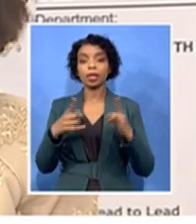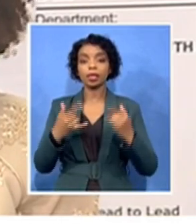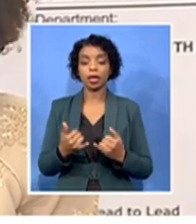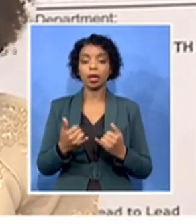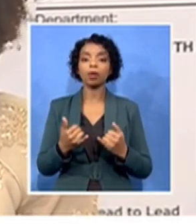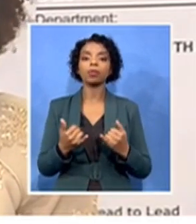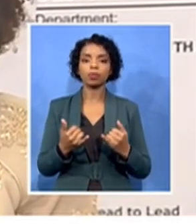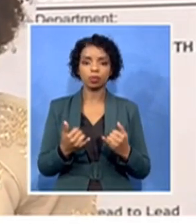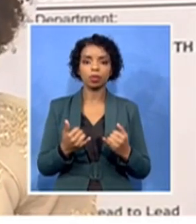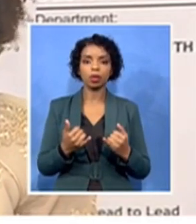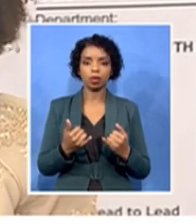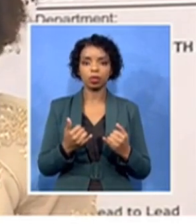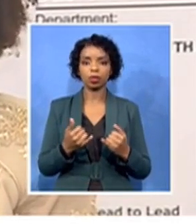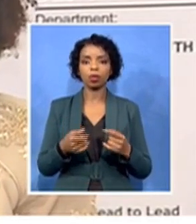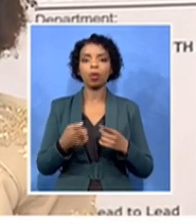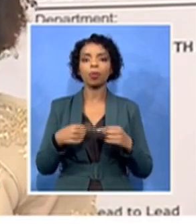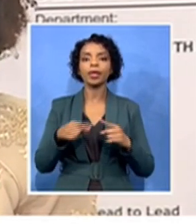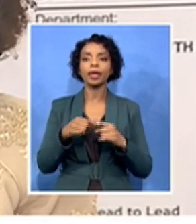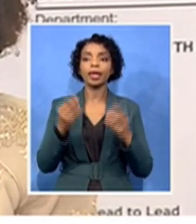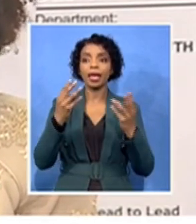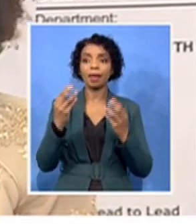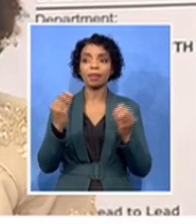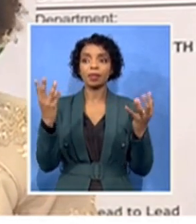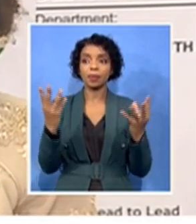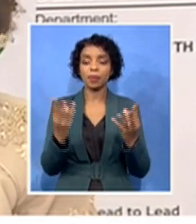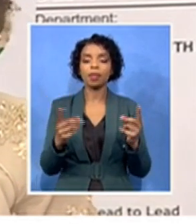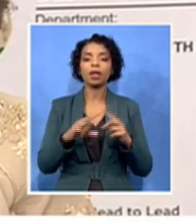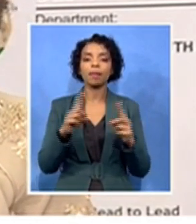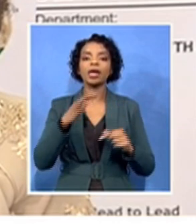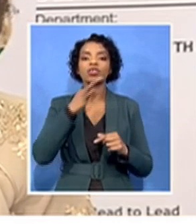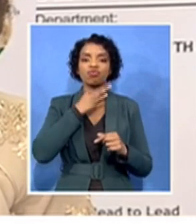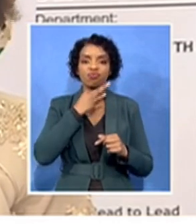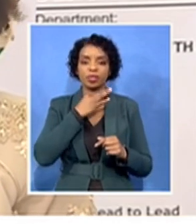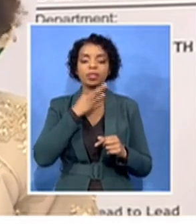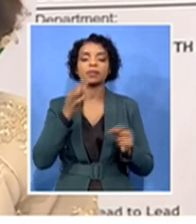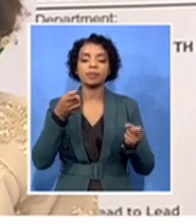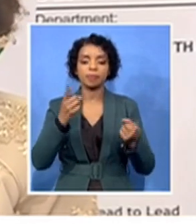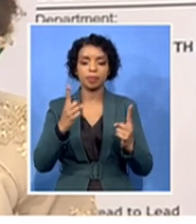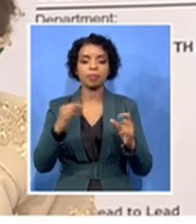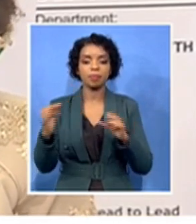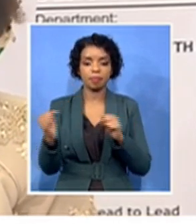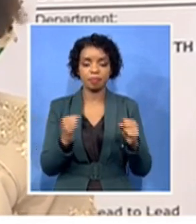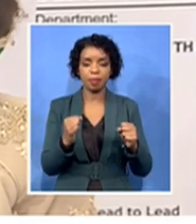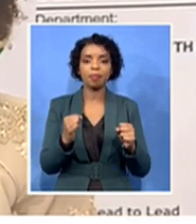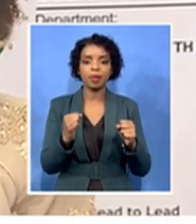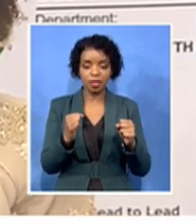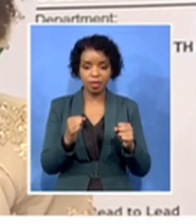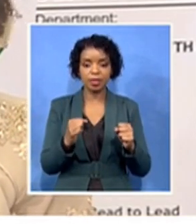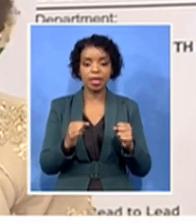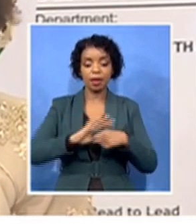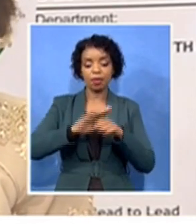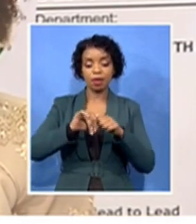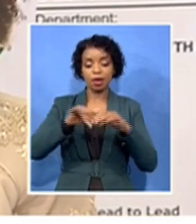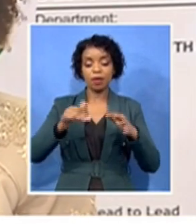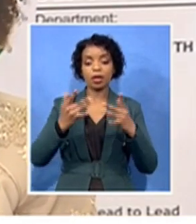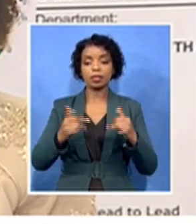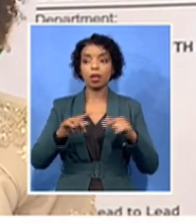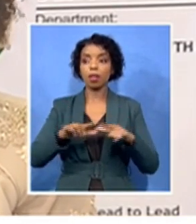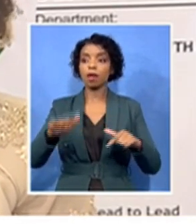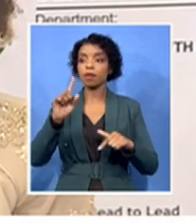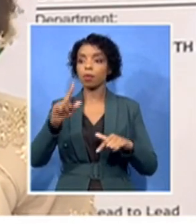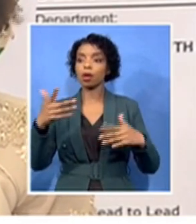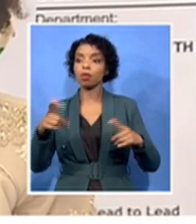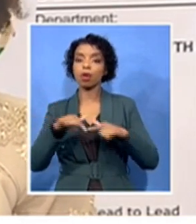The virus is not on level two or level one. So our task is to continue to mobilize